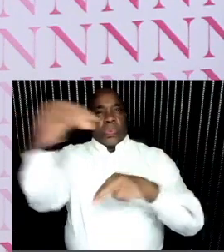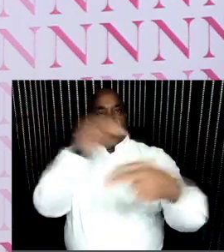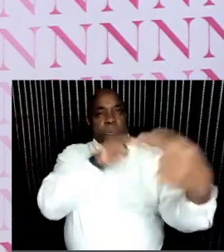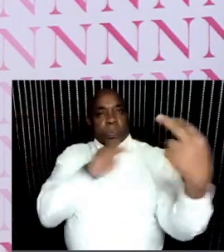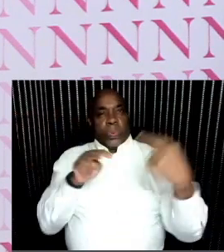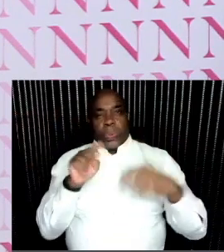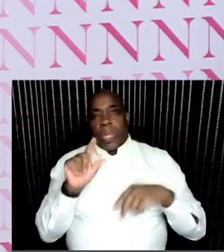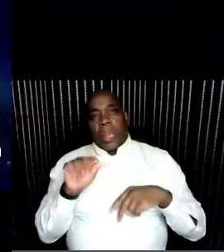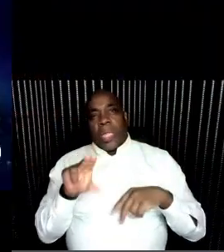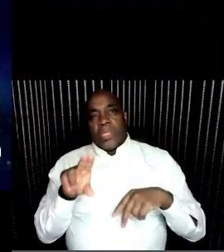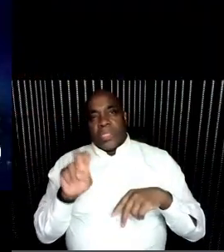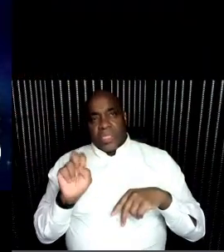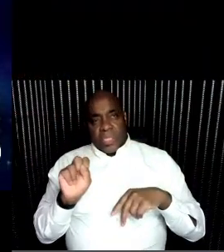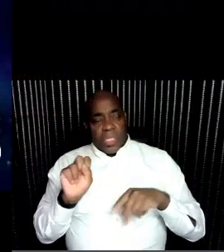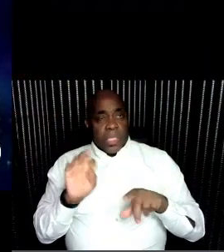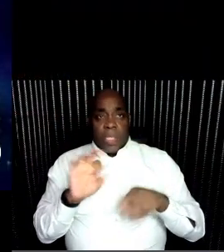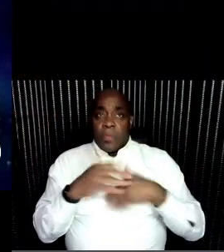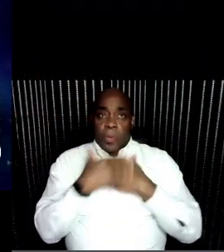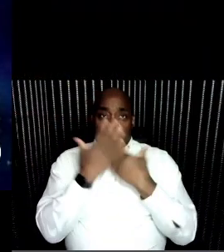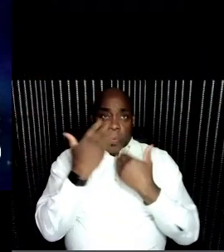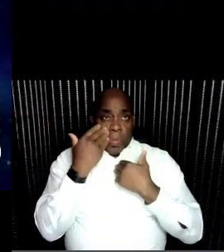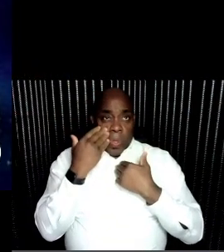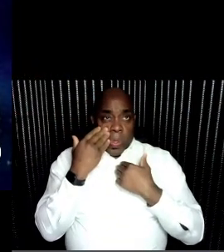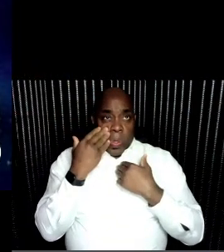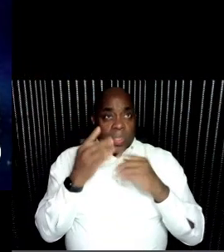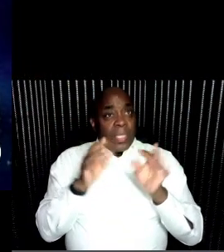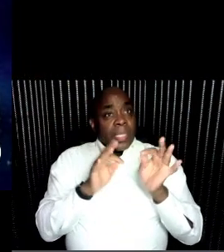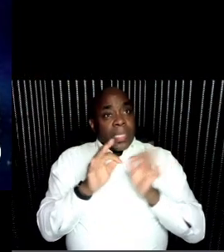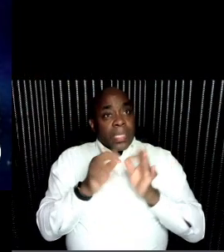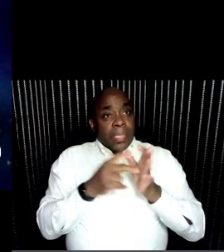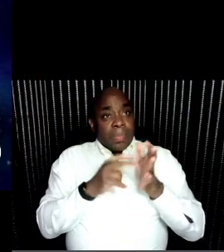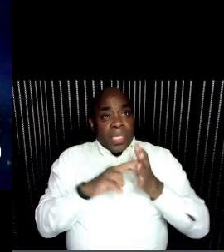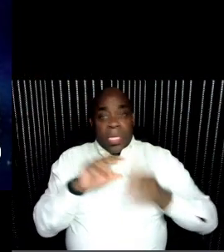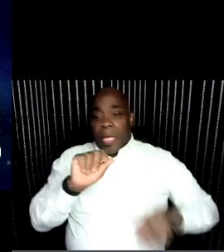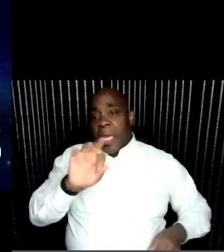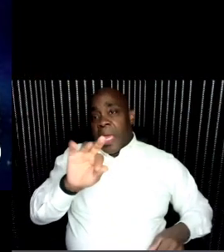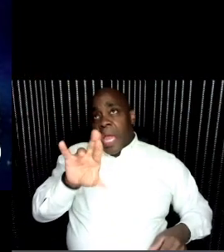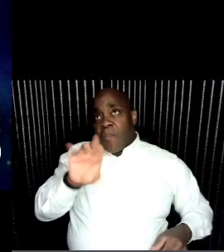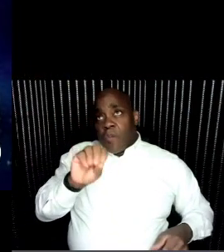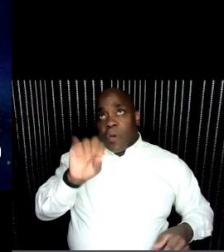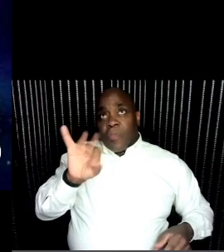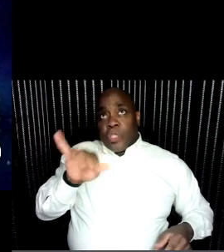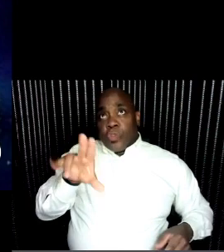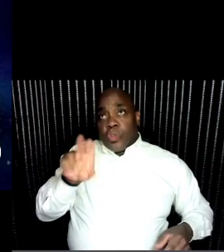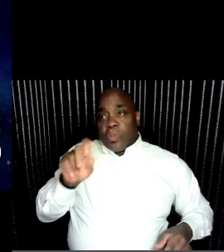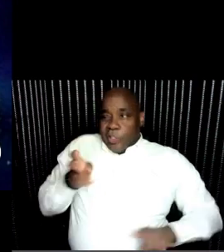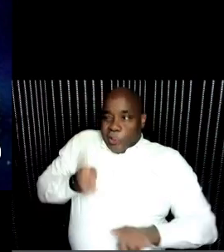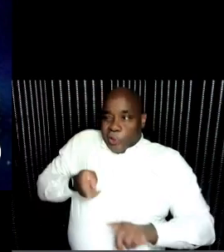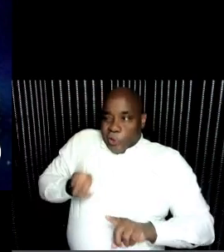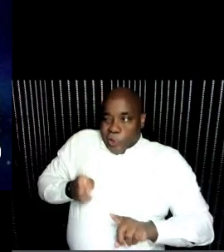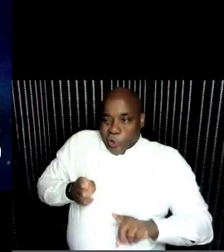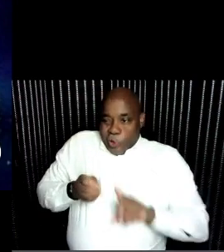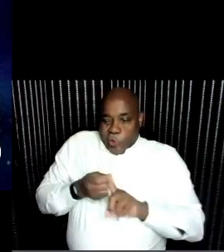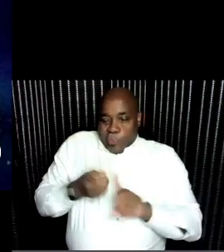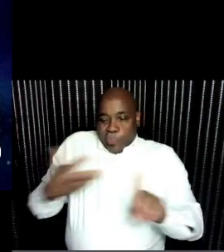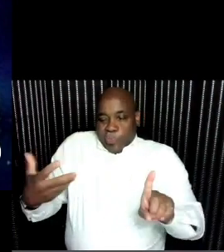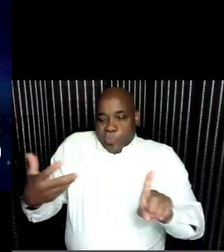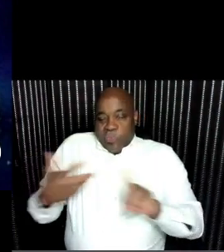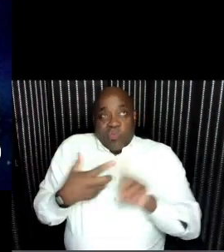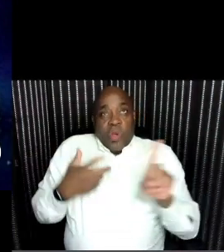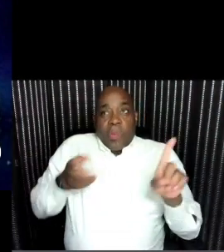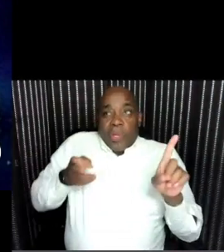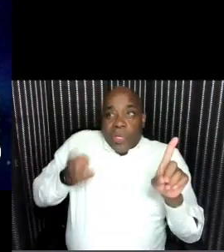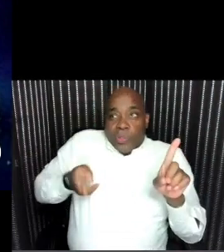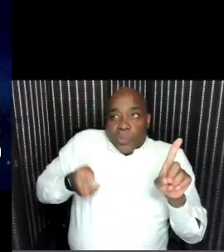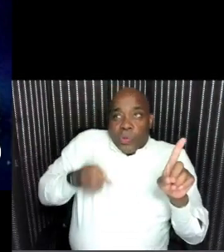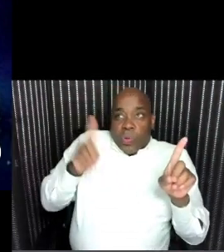If you don't know, the definition of Afrofuturism is really a historical definition. It's based on a historical question. Yes,